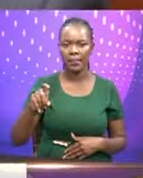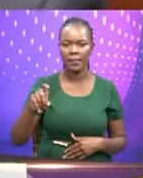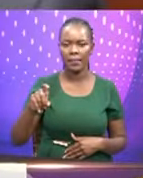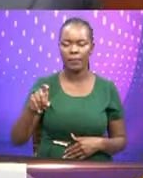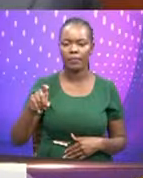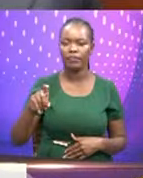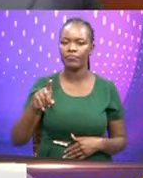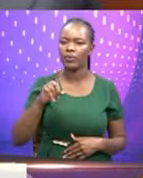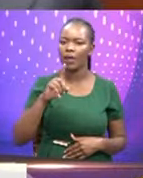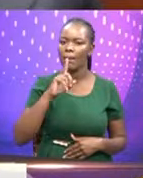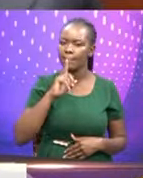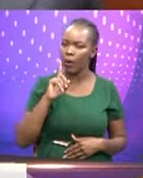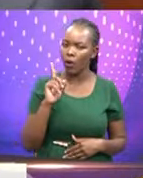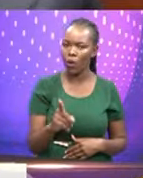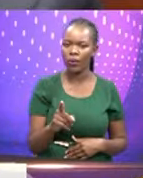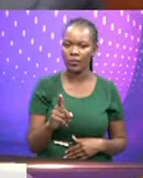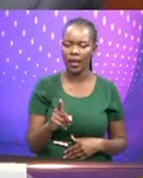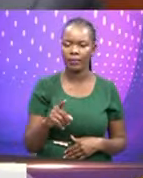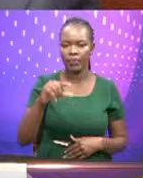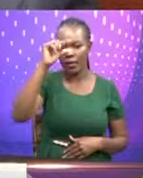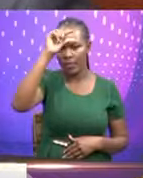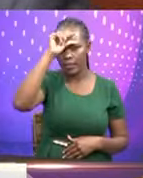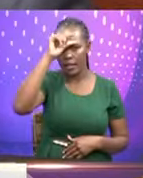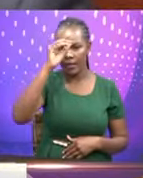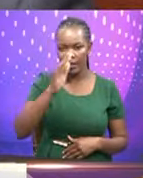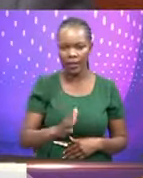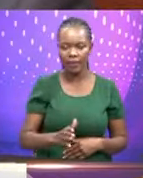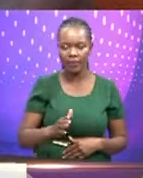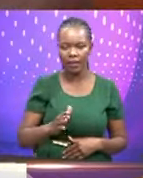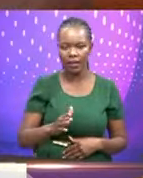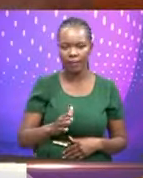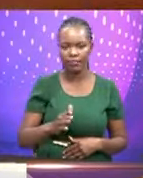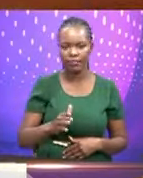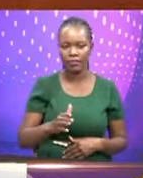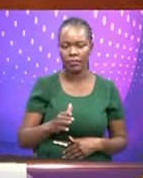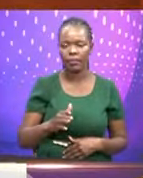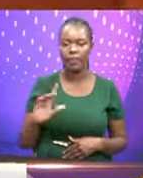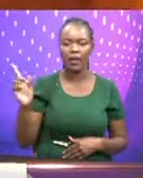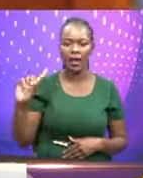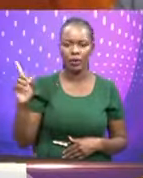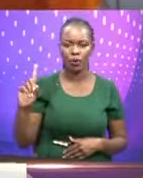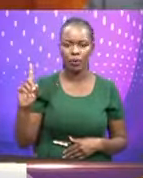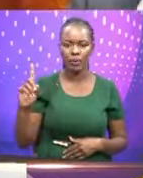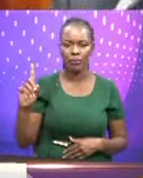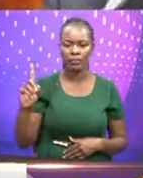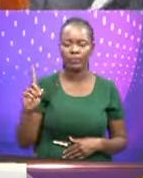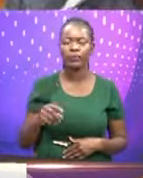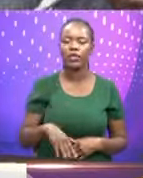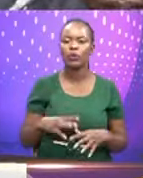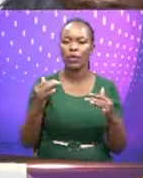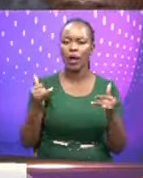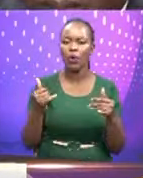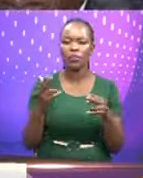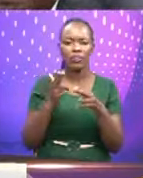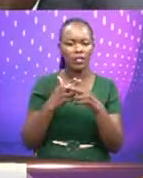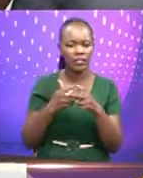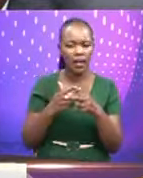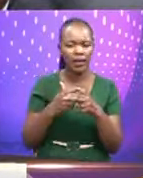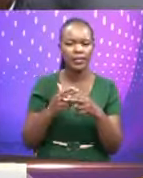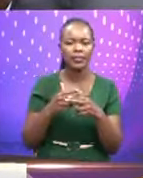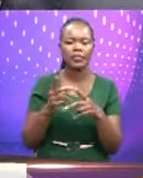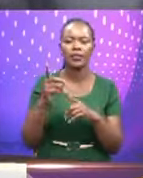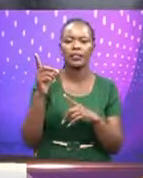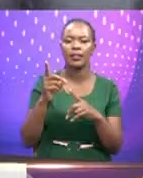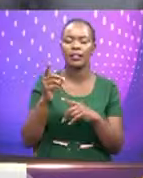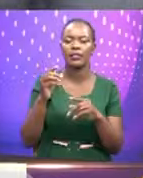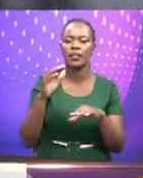summoning this governor. When is the earliest? So the nearest date available